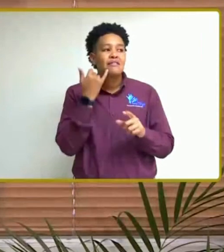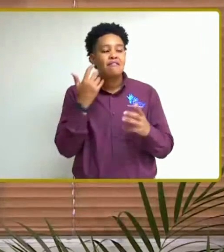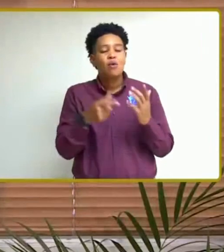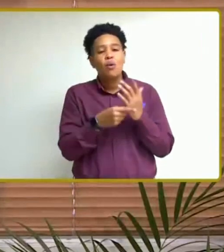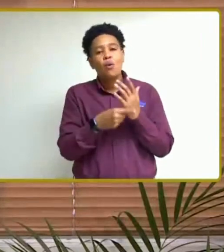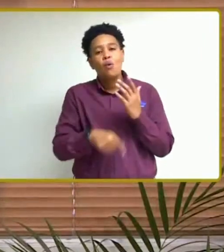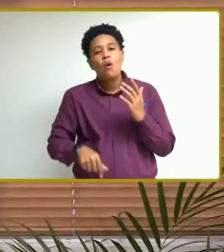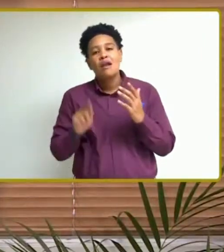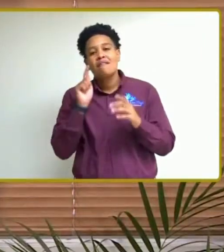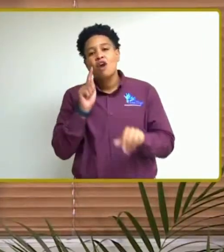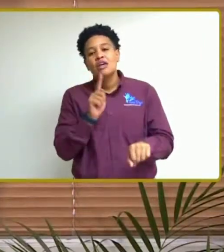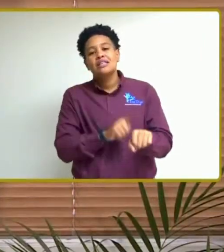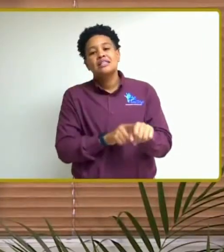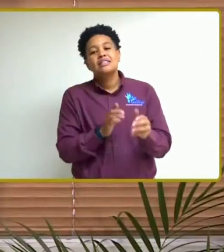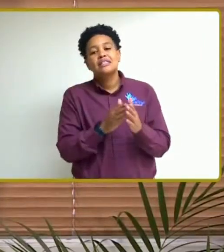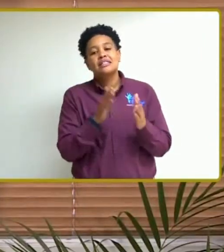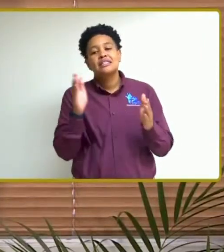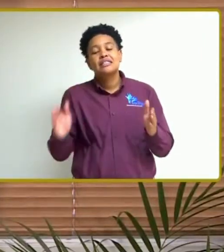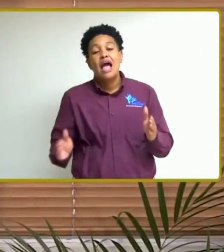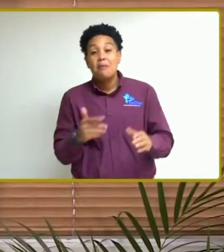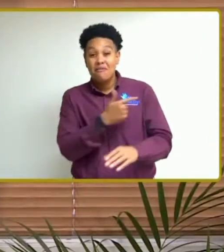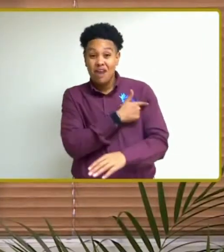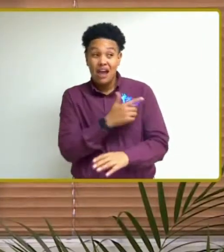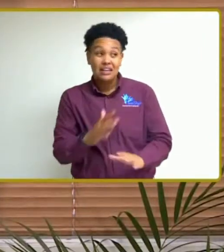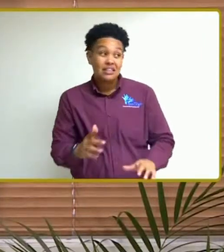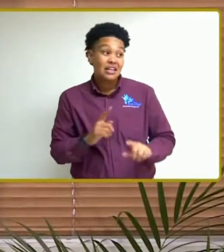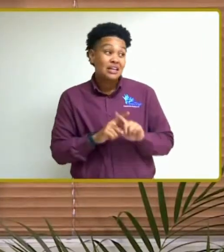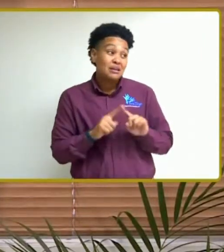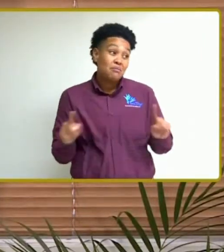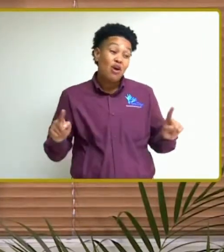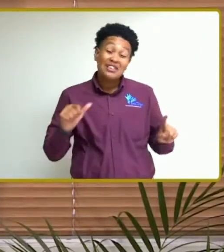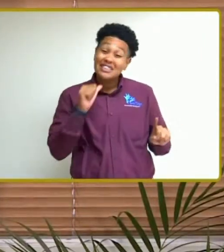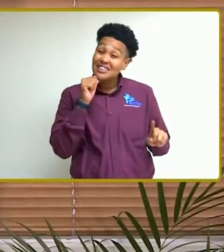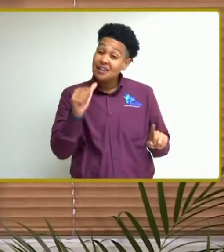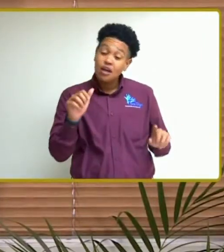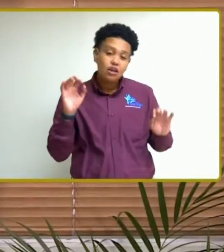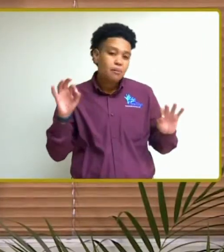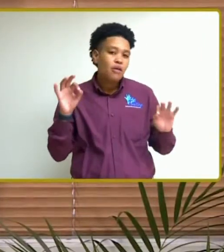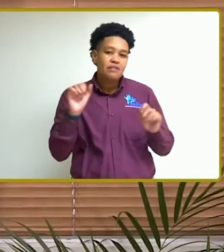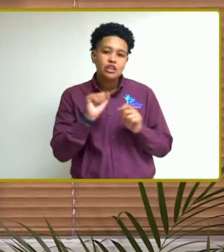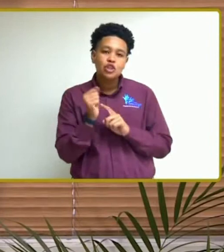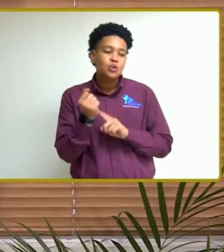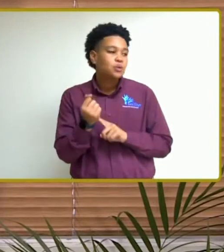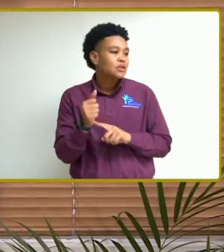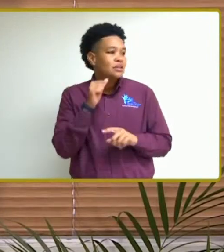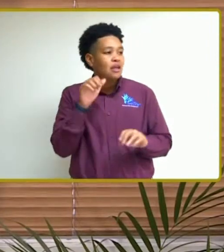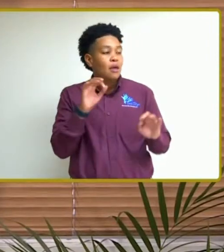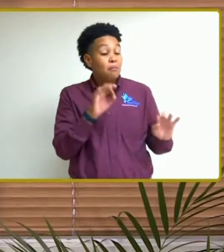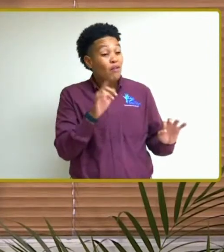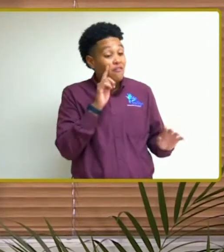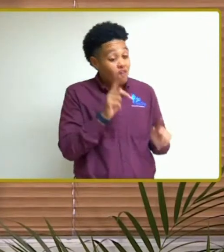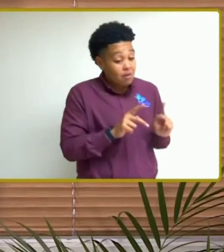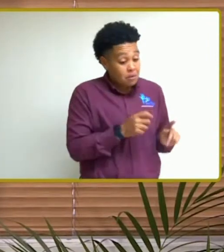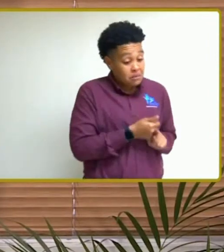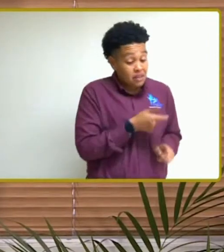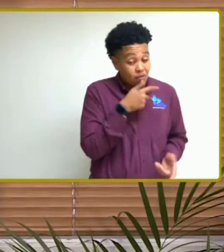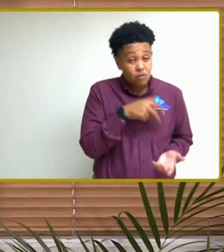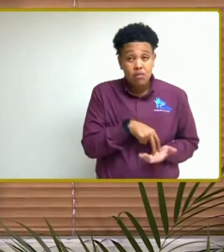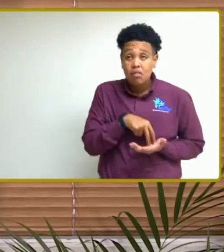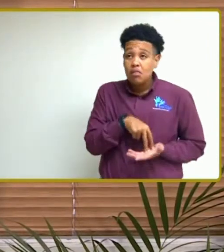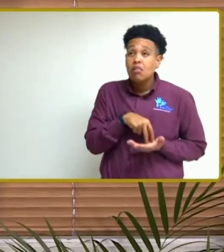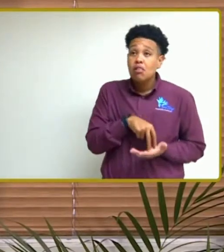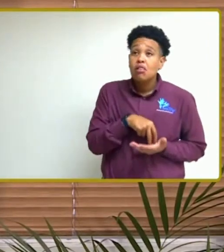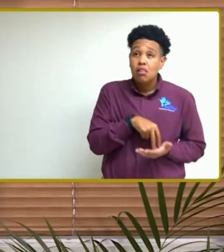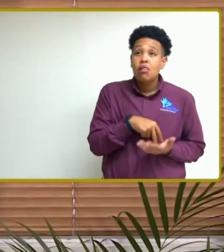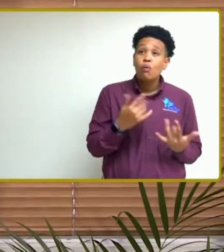the period of vaccination. But it is not an ideal scenario. Not ideal for the persons, because they have to